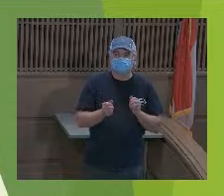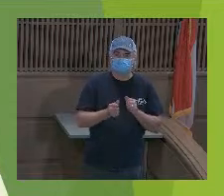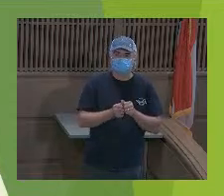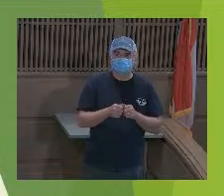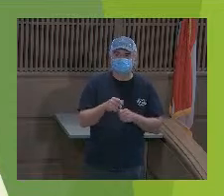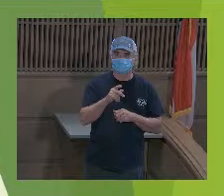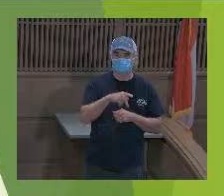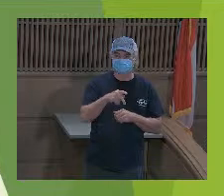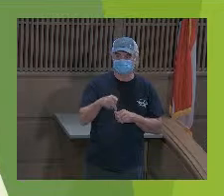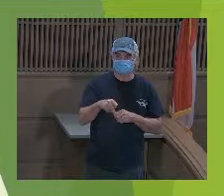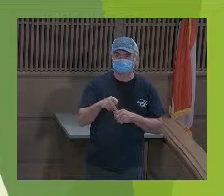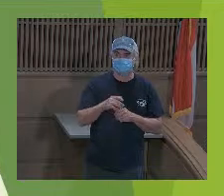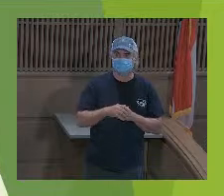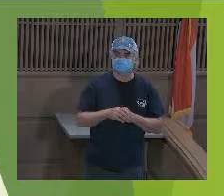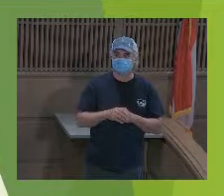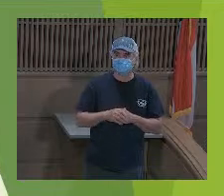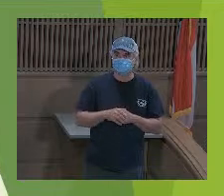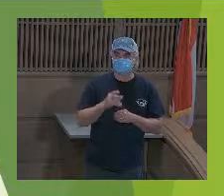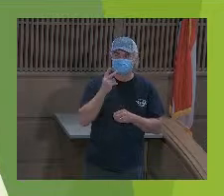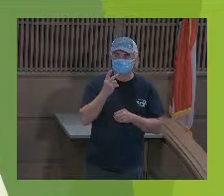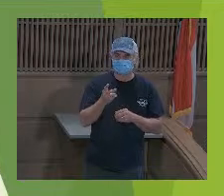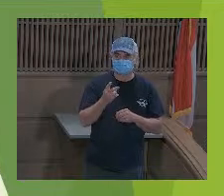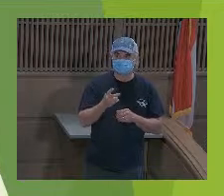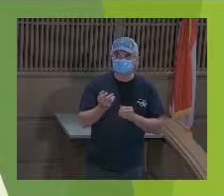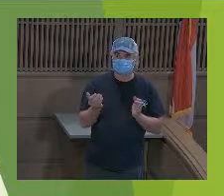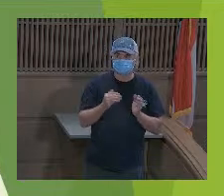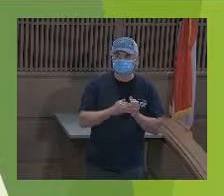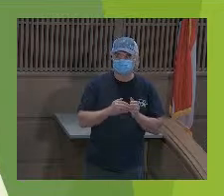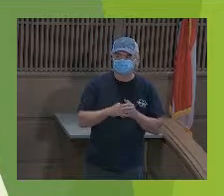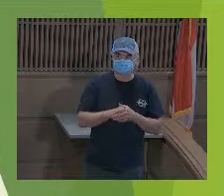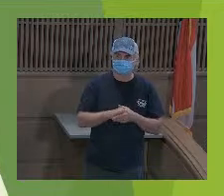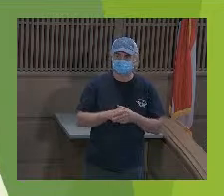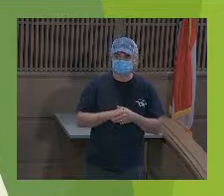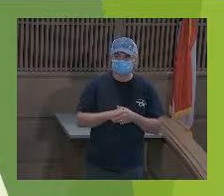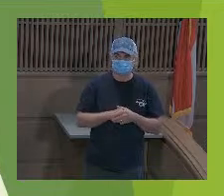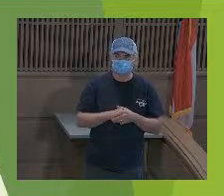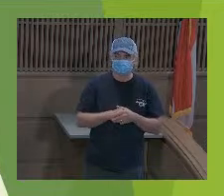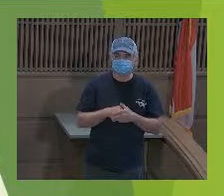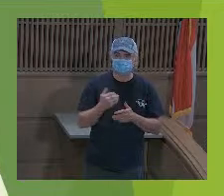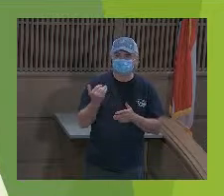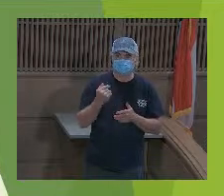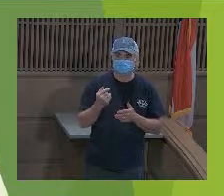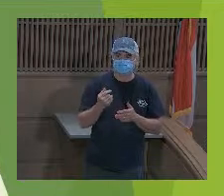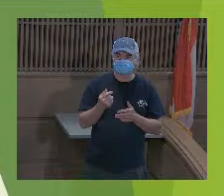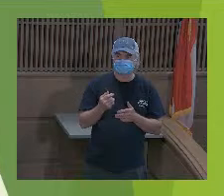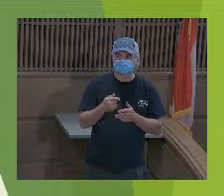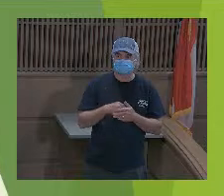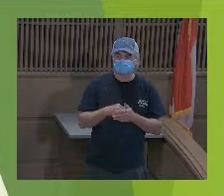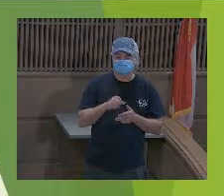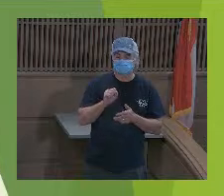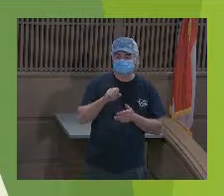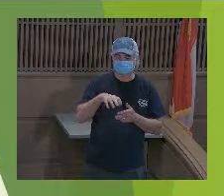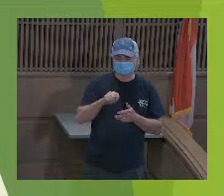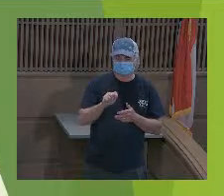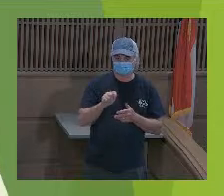Phoebe Worth. What we see here, again, in the last reporting period on September